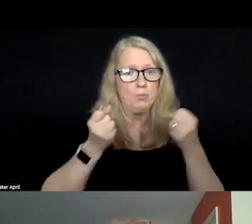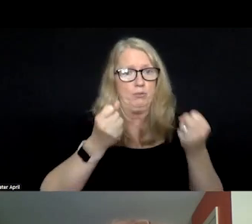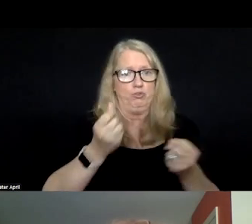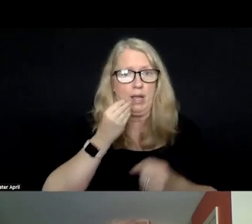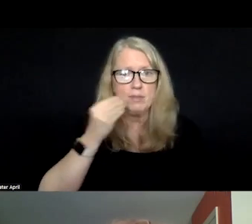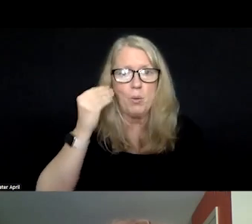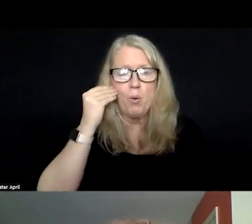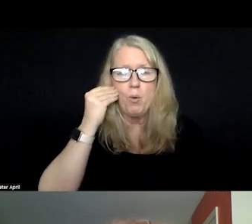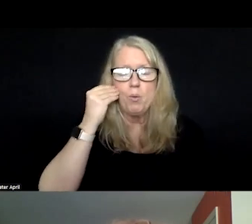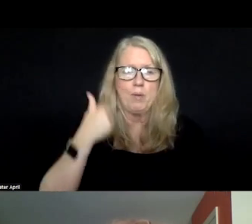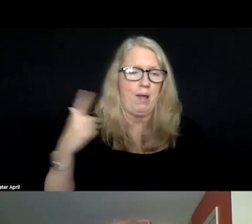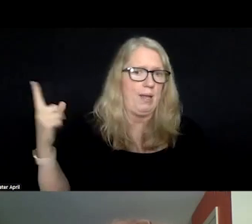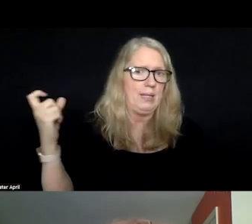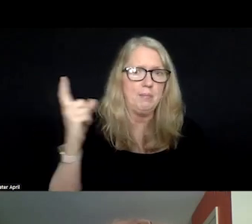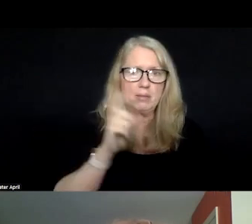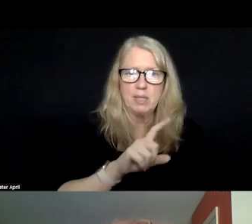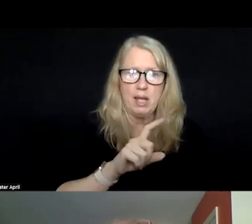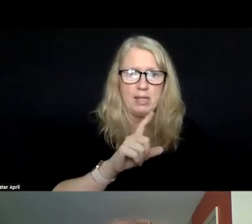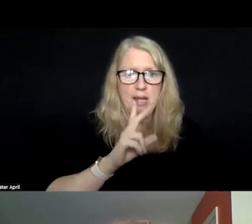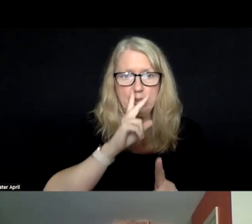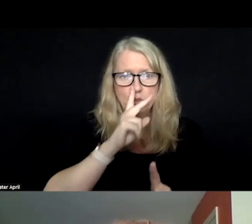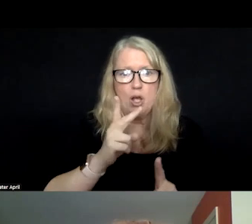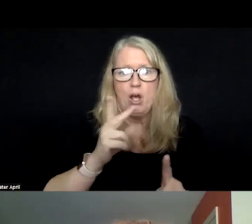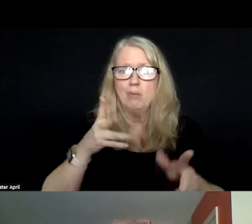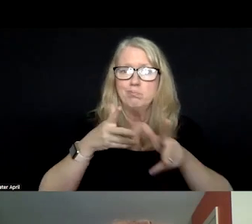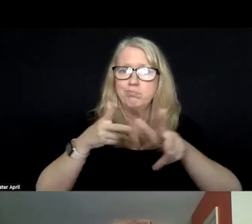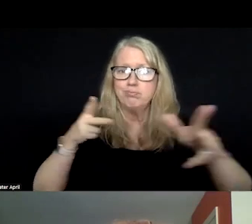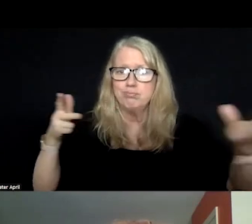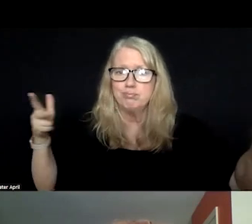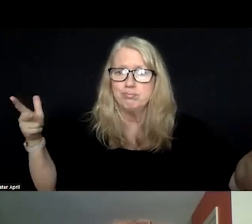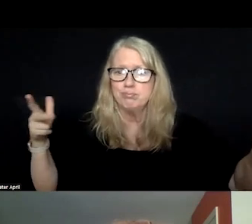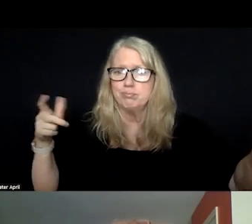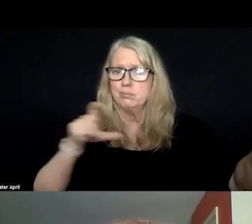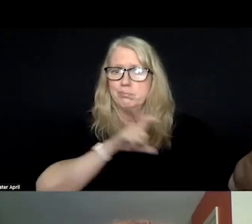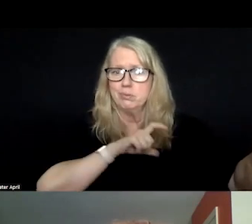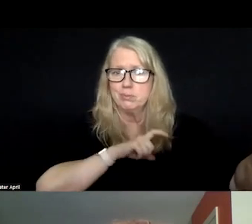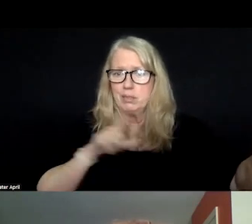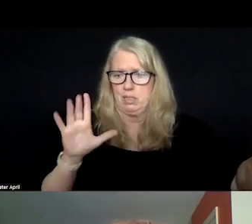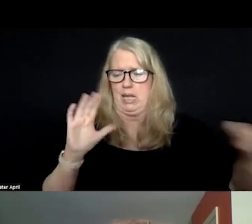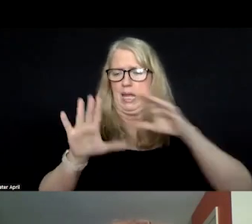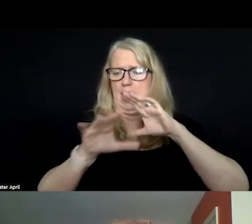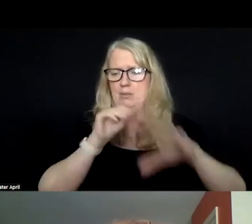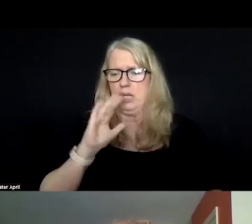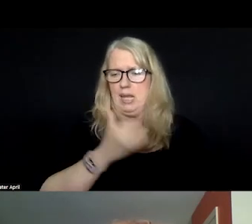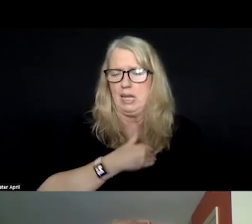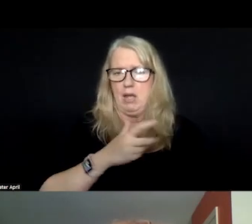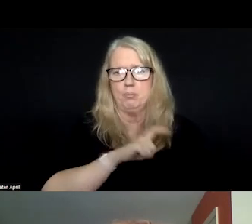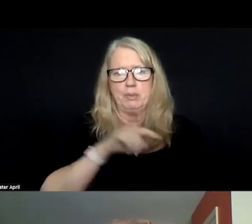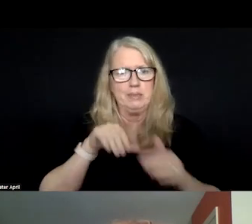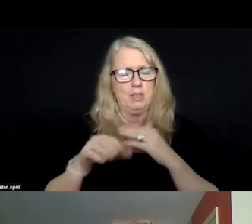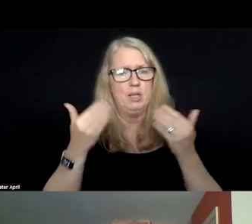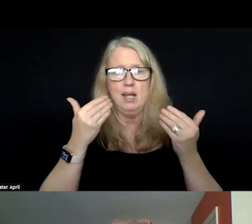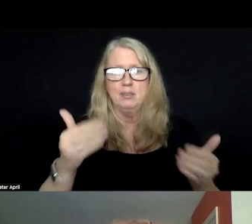came outside and saw a line of officer vehicles outside of our police entrance. So I thought I would take